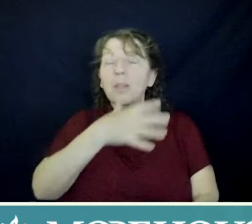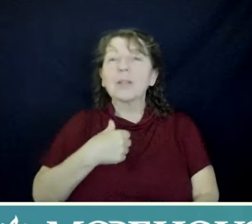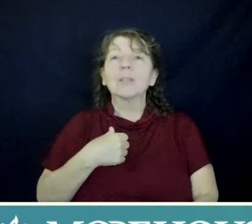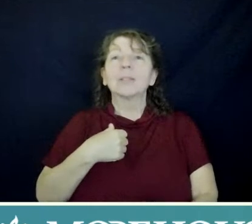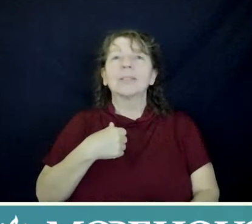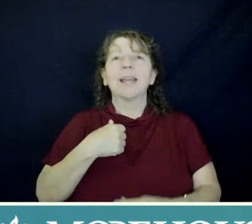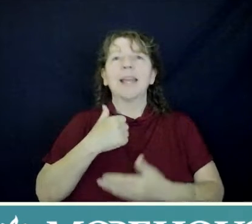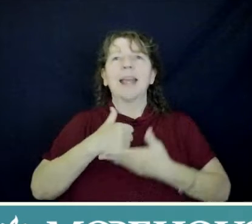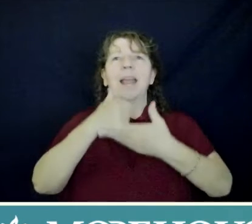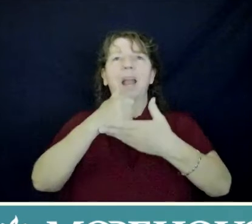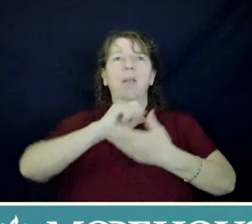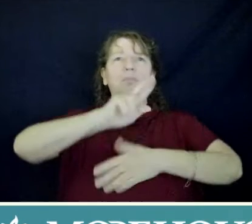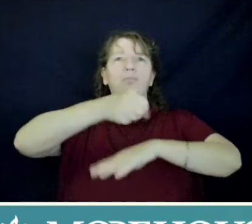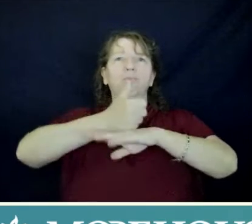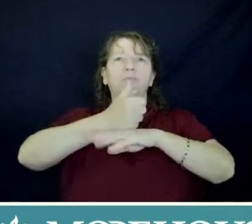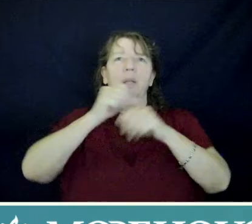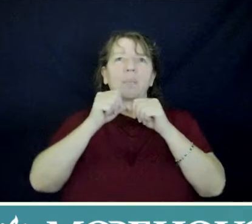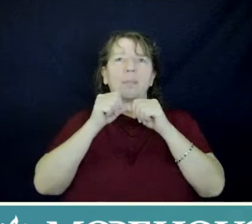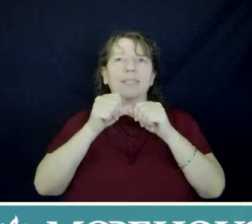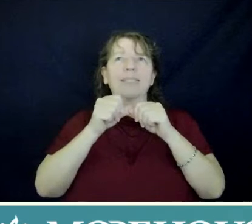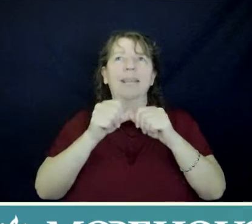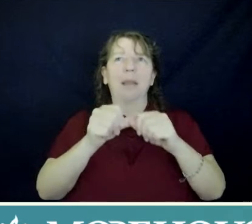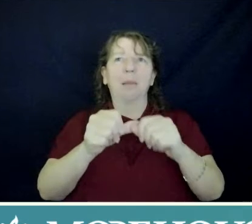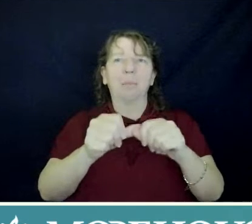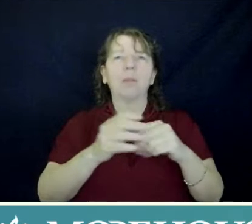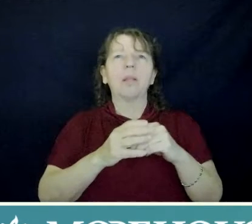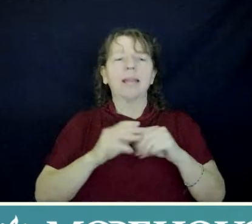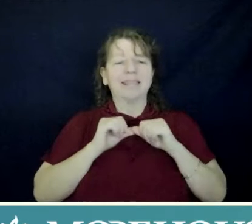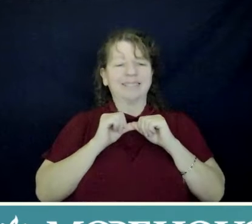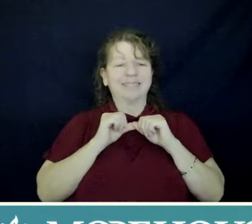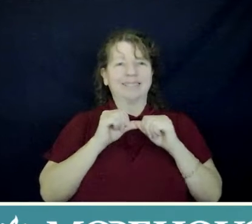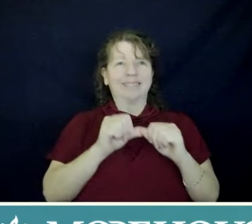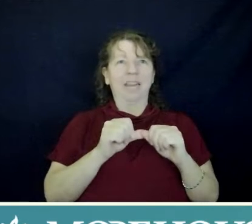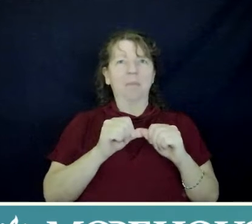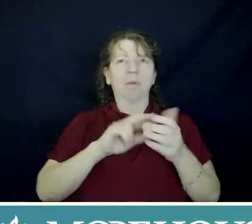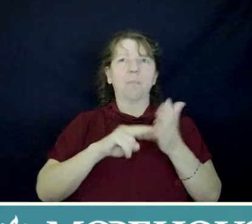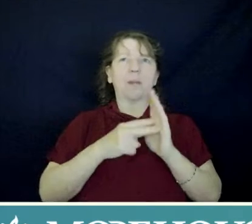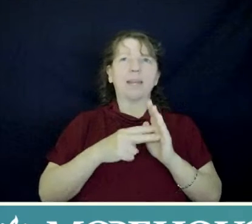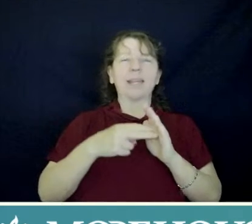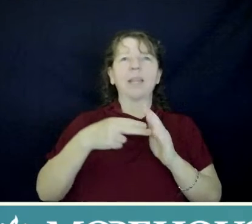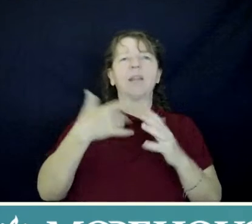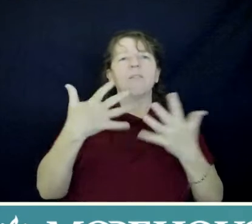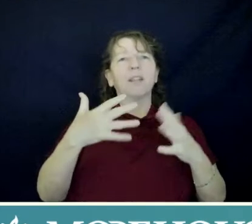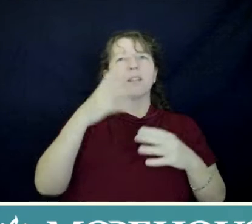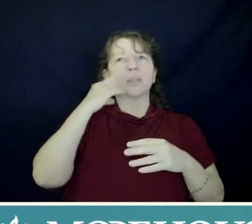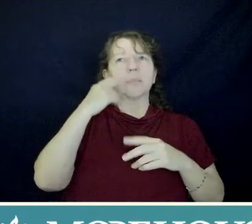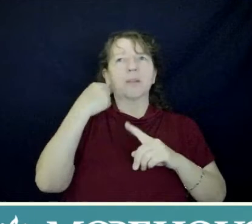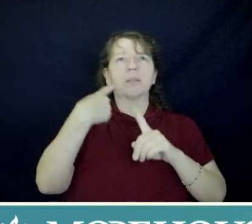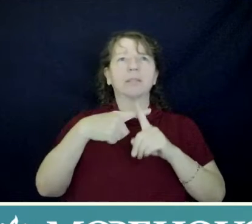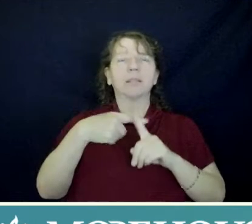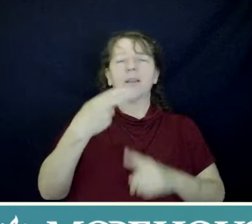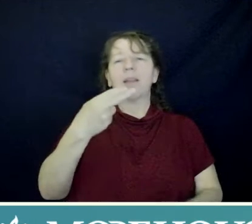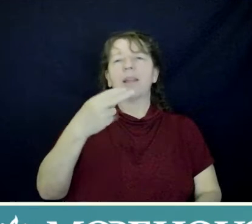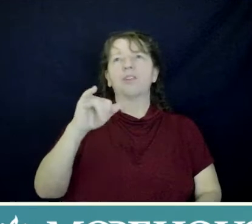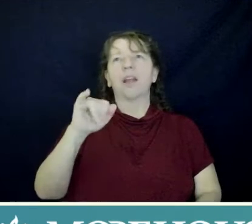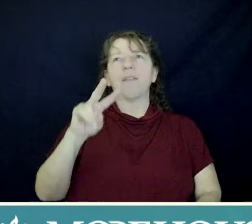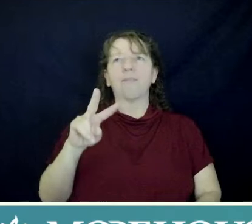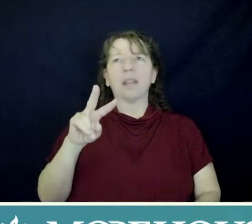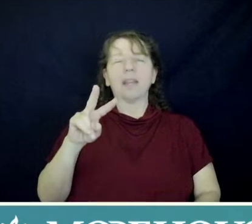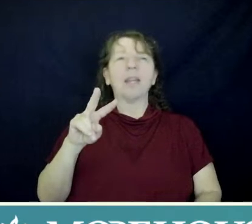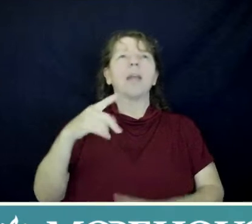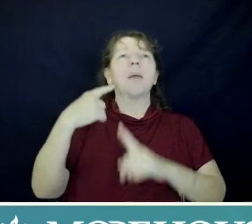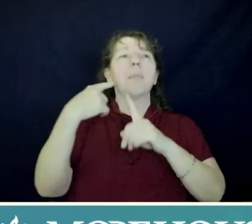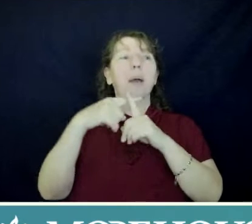adults. And by stable, we mean individuals who are HIV positive, but they have their viral load suppression achieved.